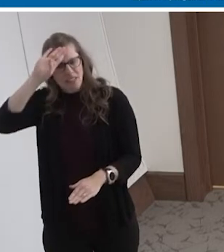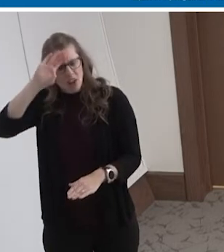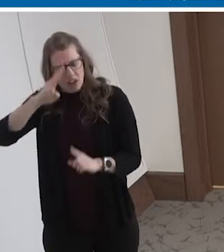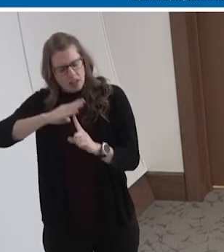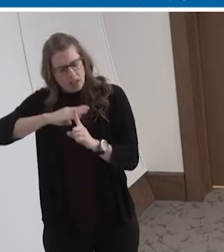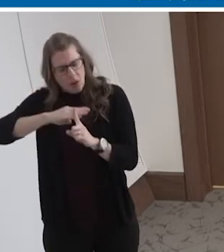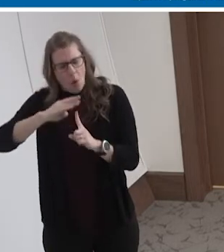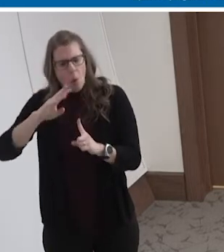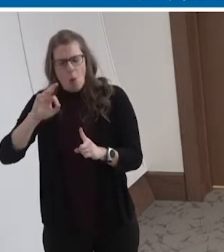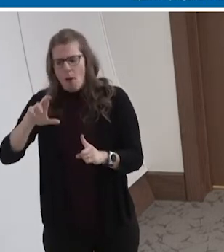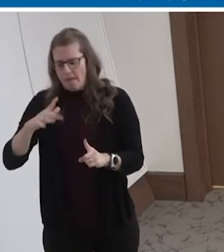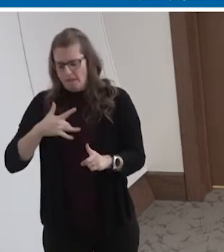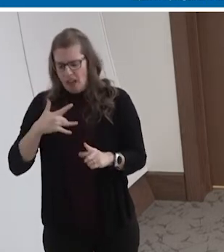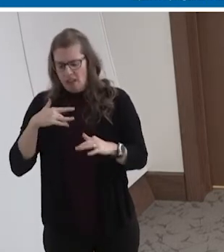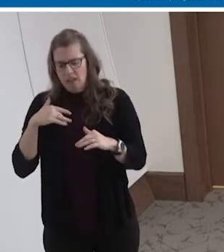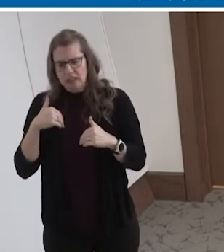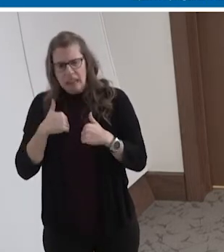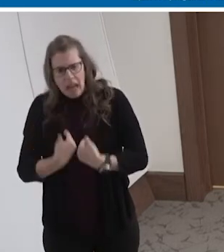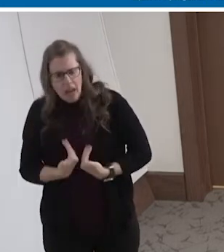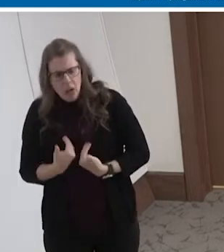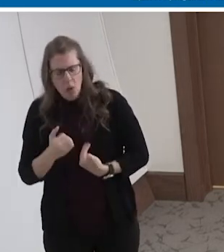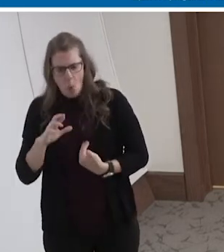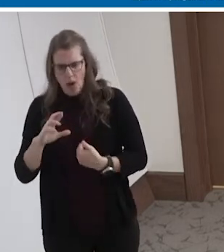very tired or had chills.